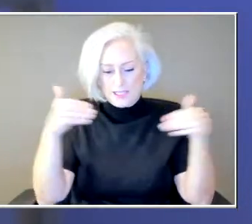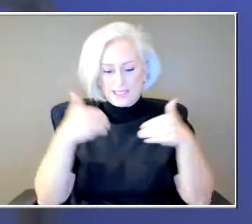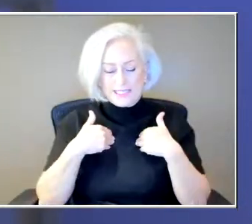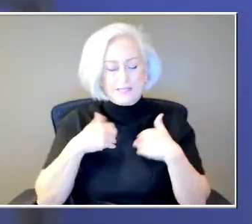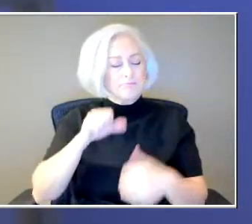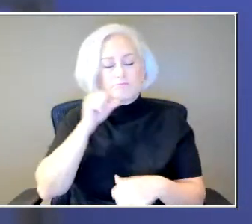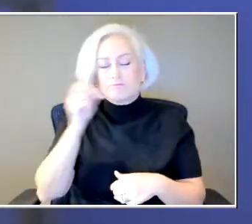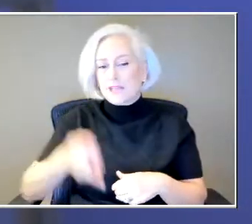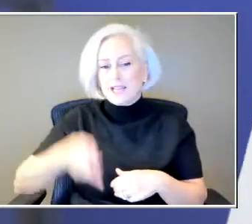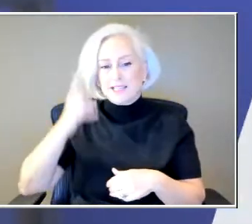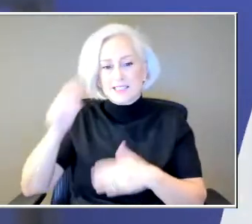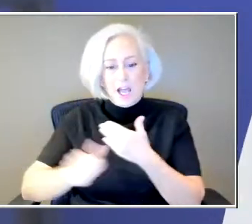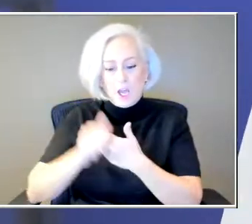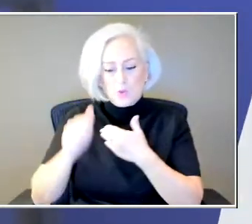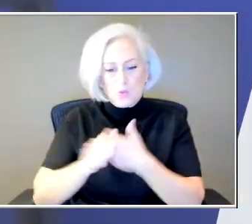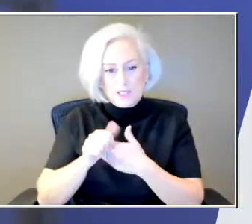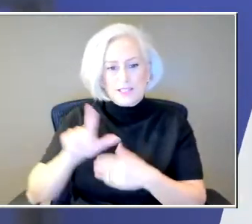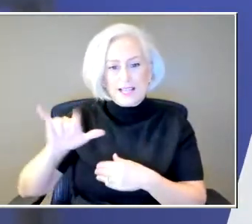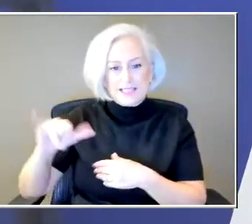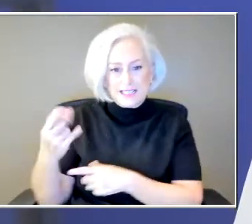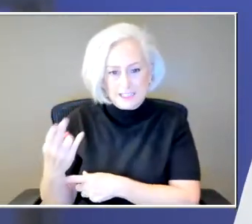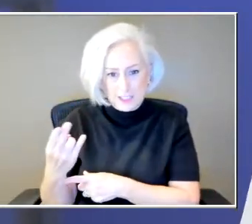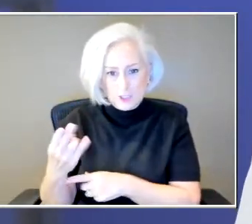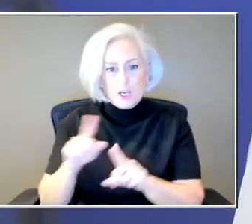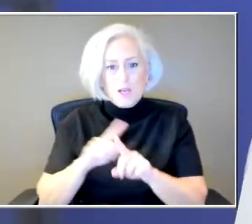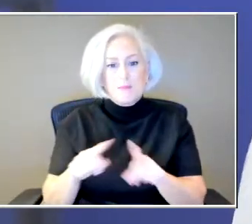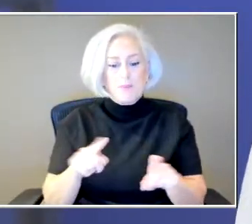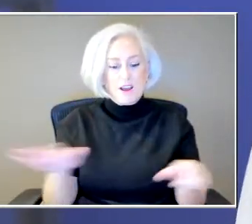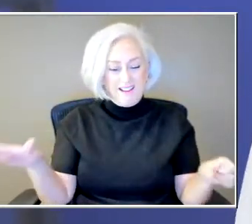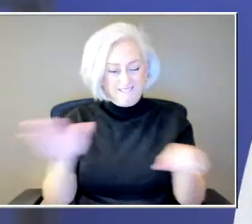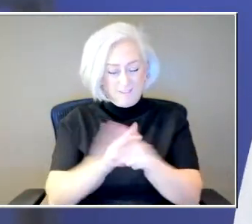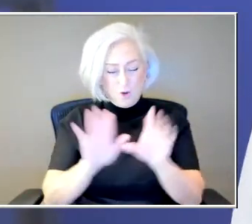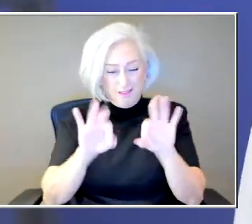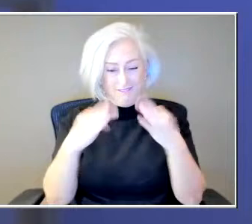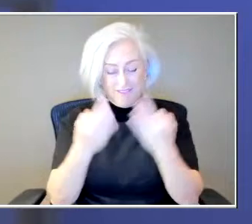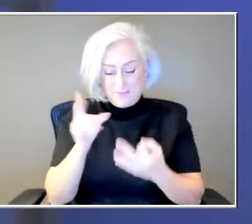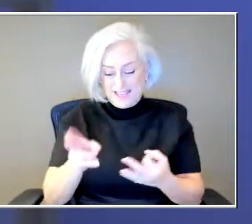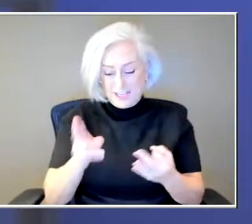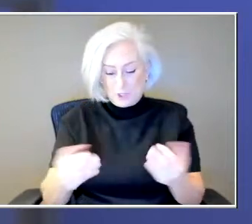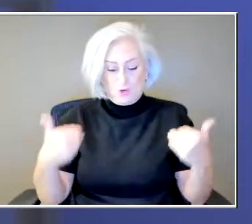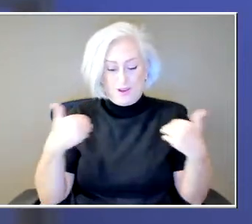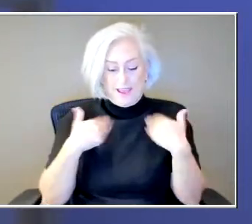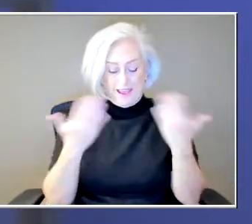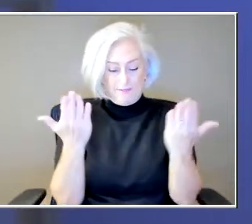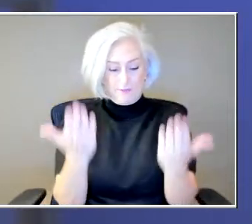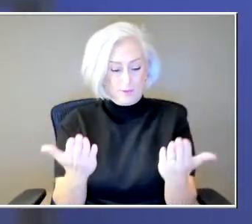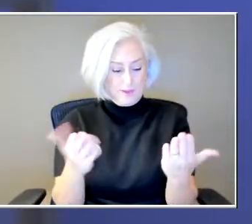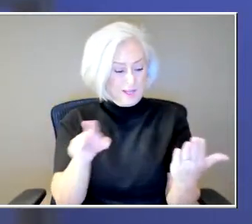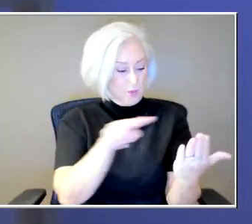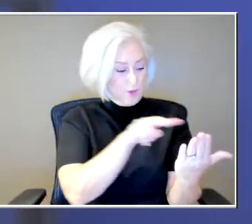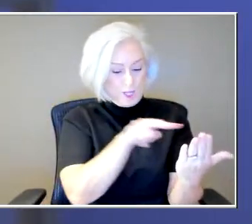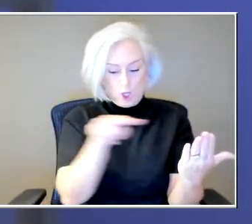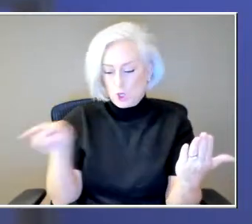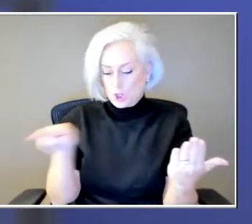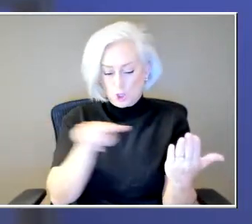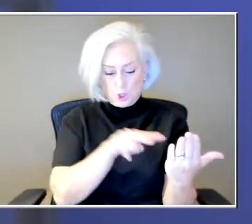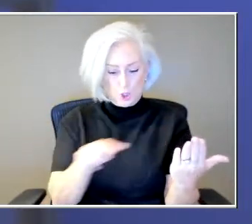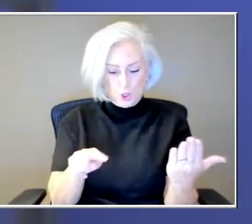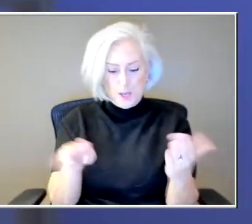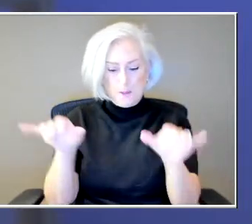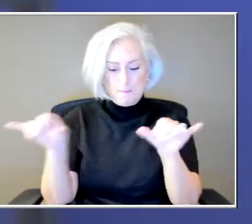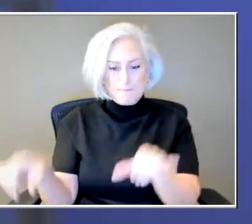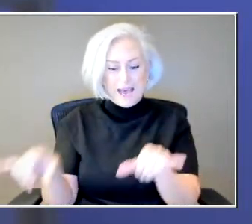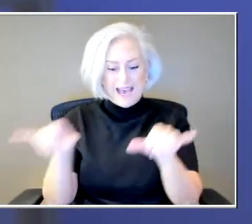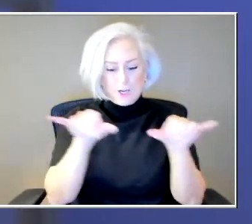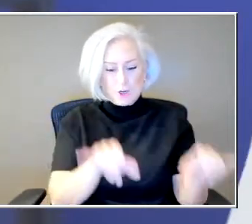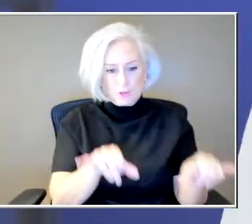syndrome, but when you take a full family history, we look at patterns other than just cancers running in the